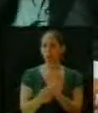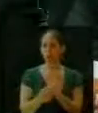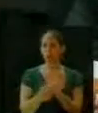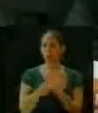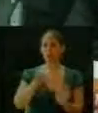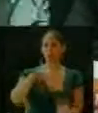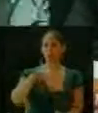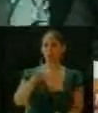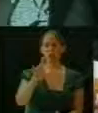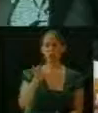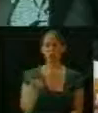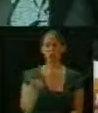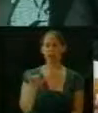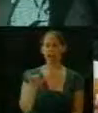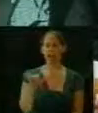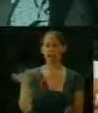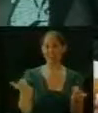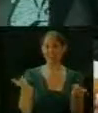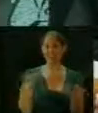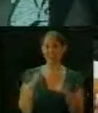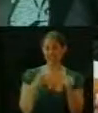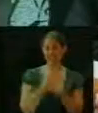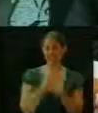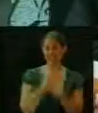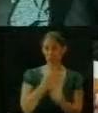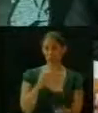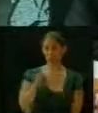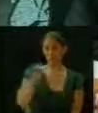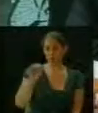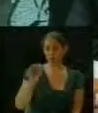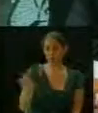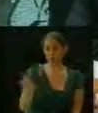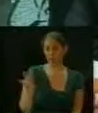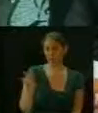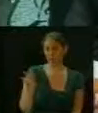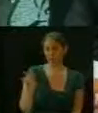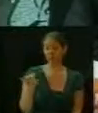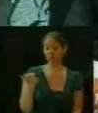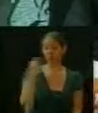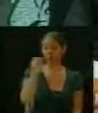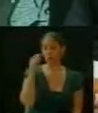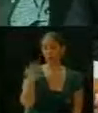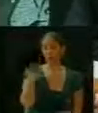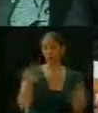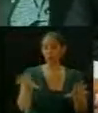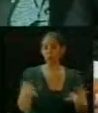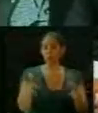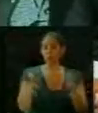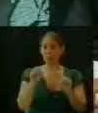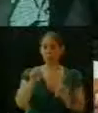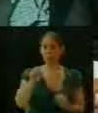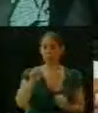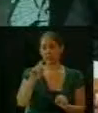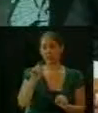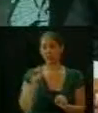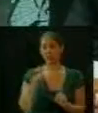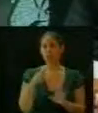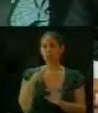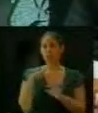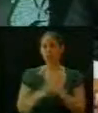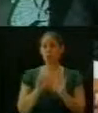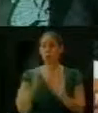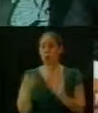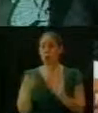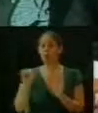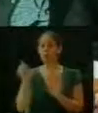this year, of '07, whether you have followed whether you have just adopted the CTAS policy or whether